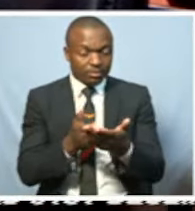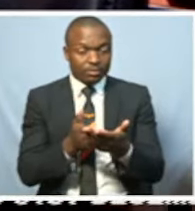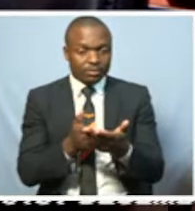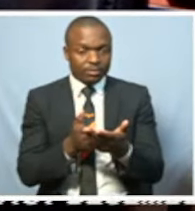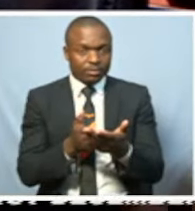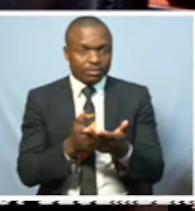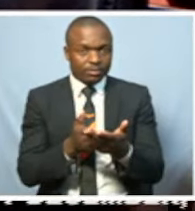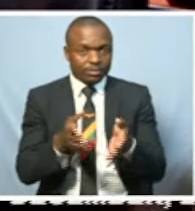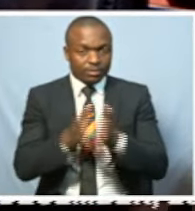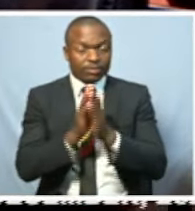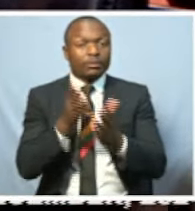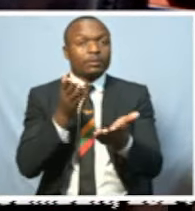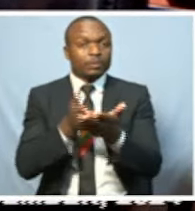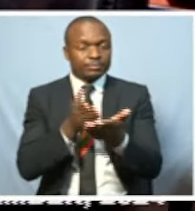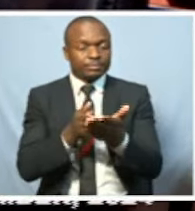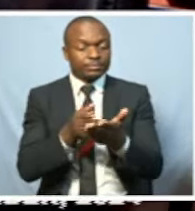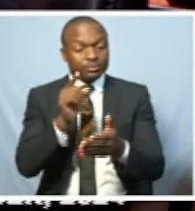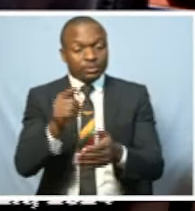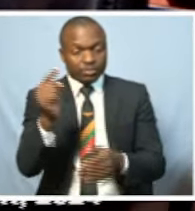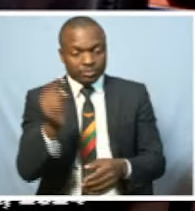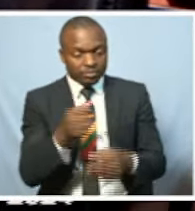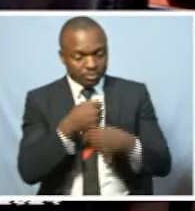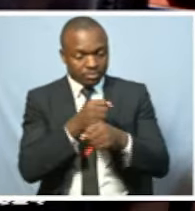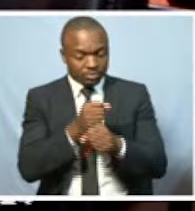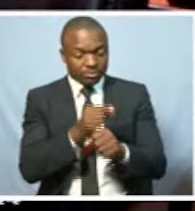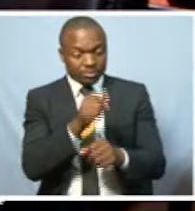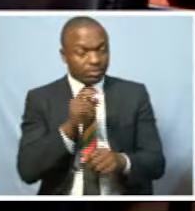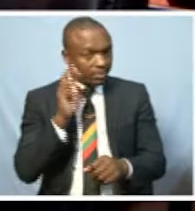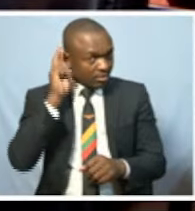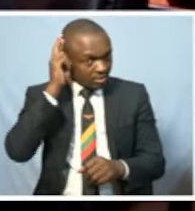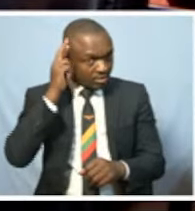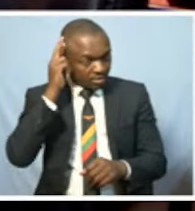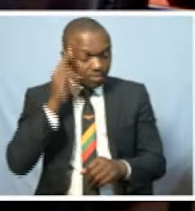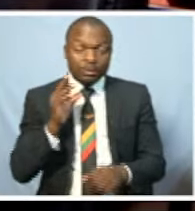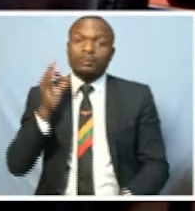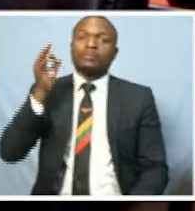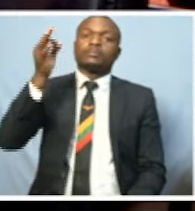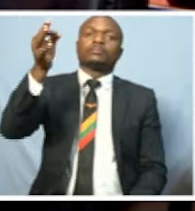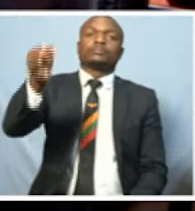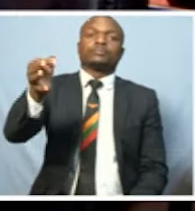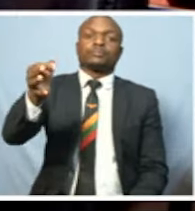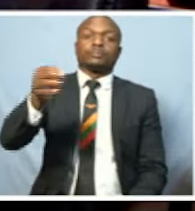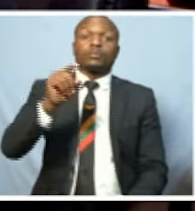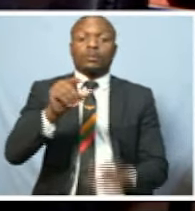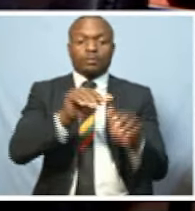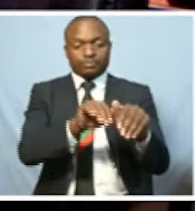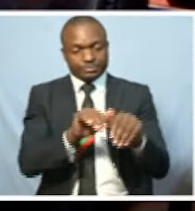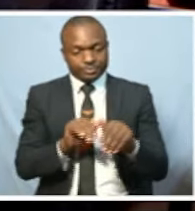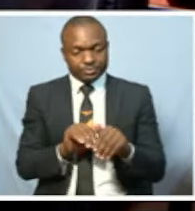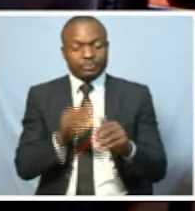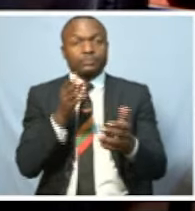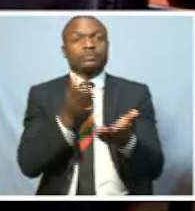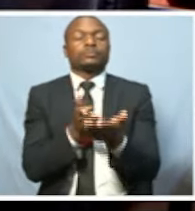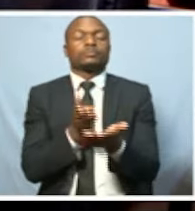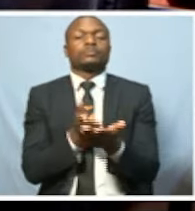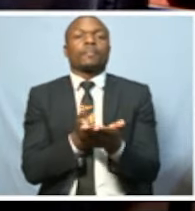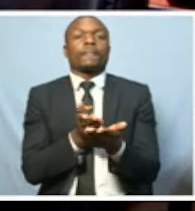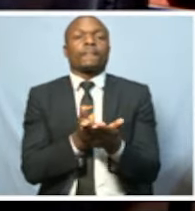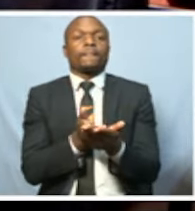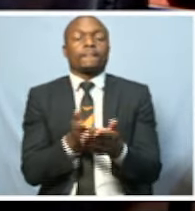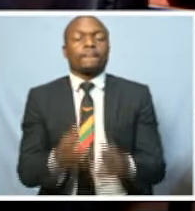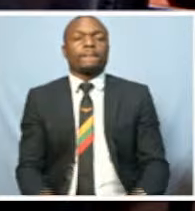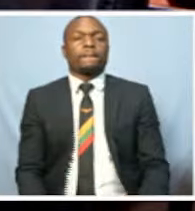I'm asking like this so that when you come up with that reason, in the future, you avoid such kind of